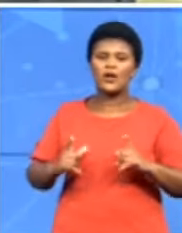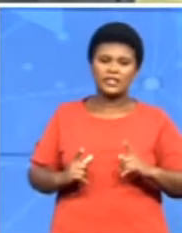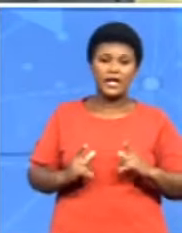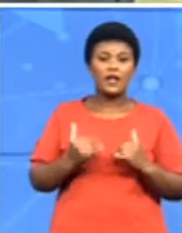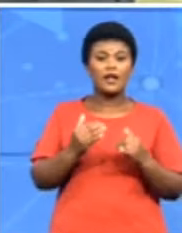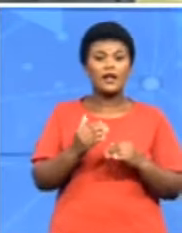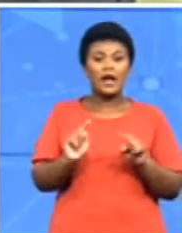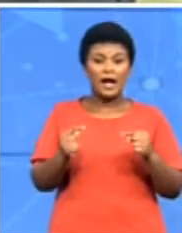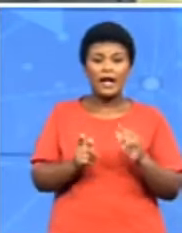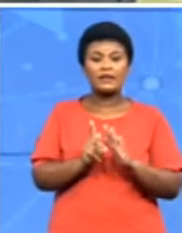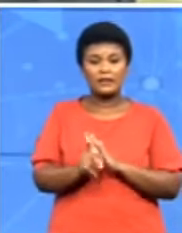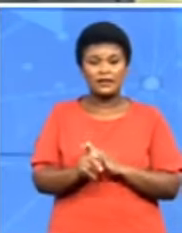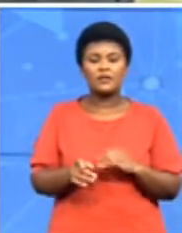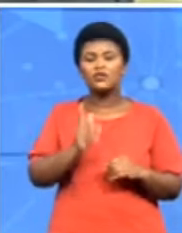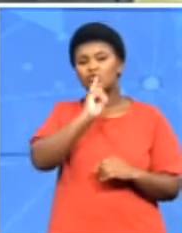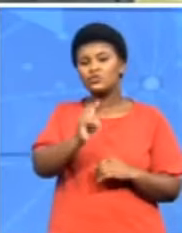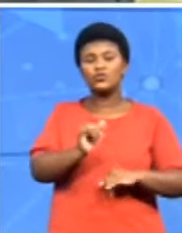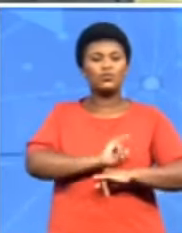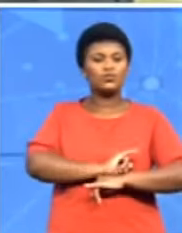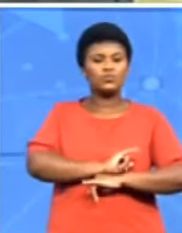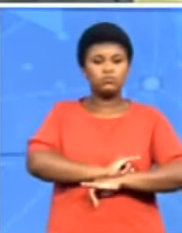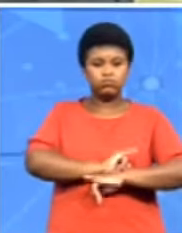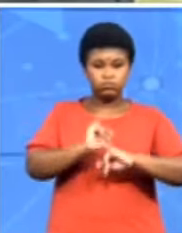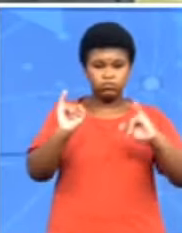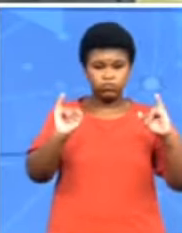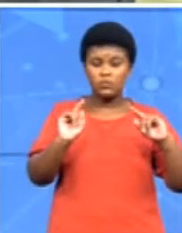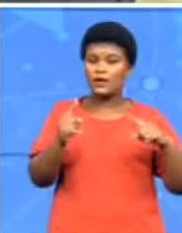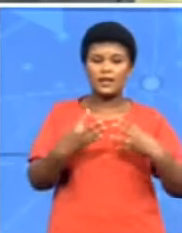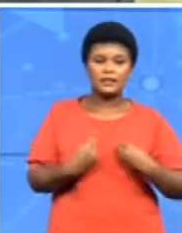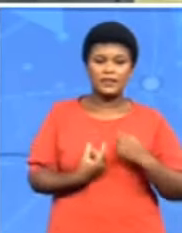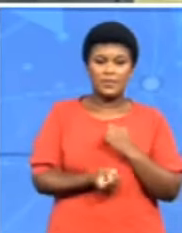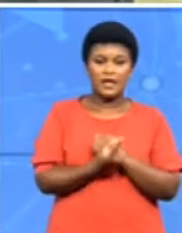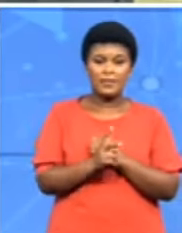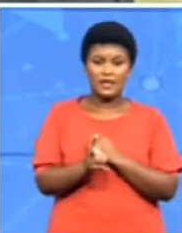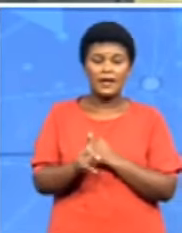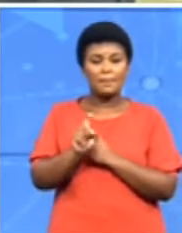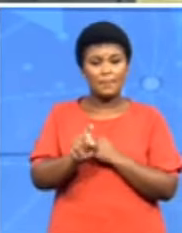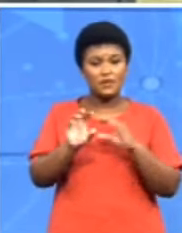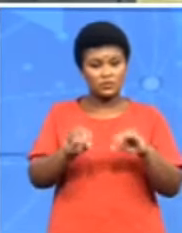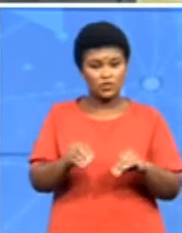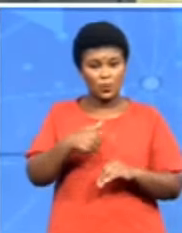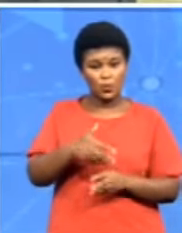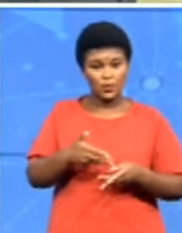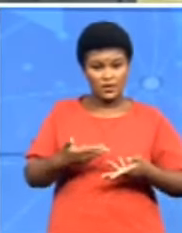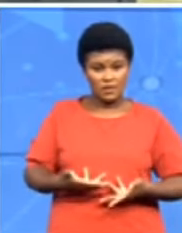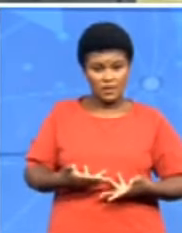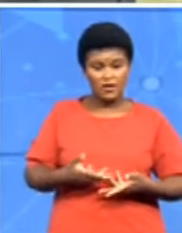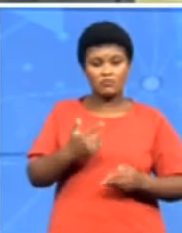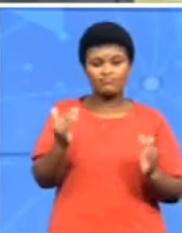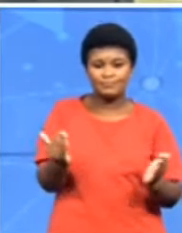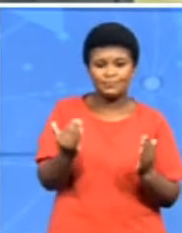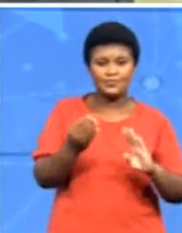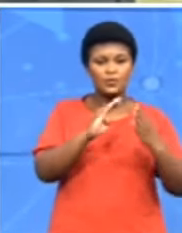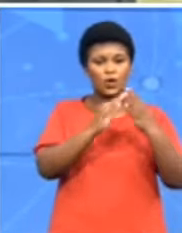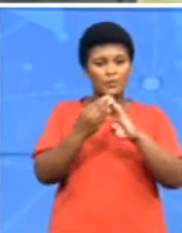thing. It must not happen. It should be stopped. We are here to mobilize the community to ensure that they work with government, work